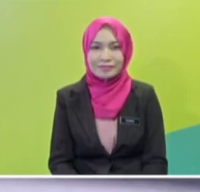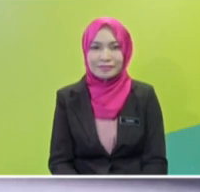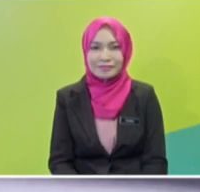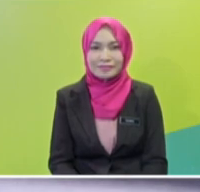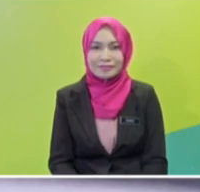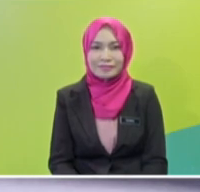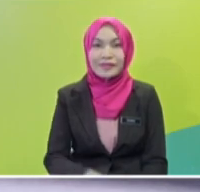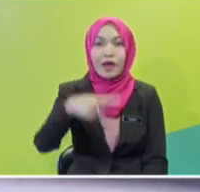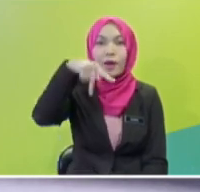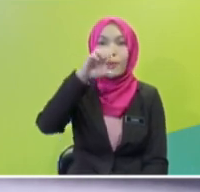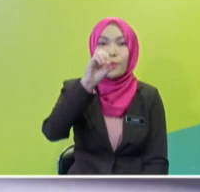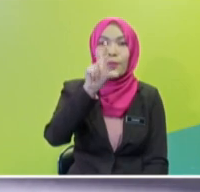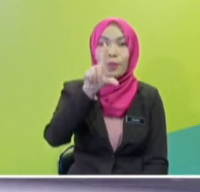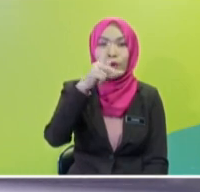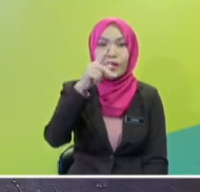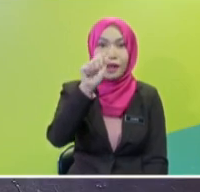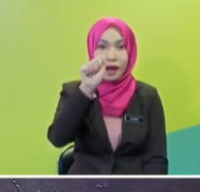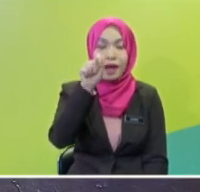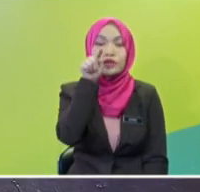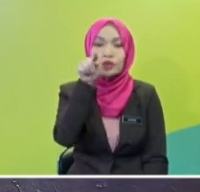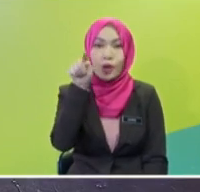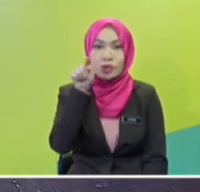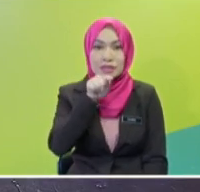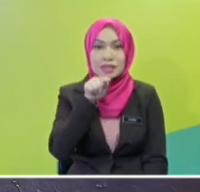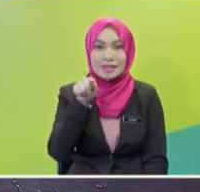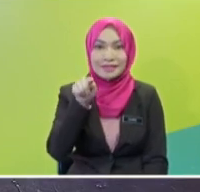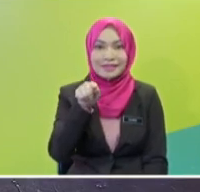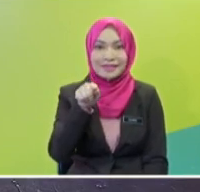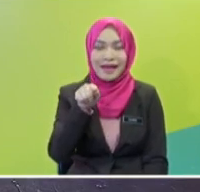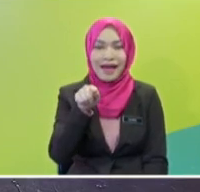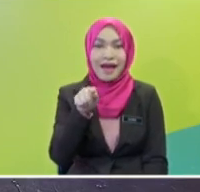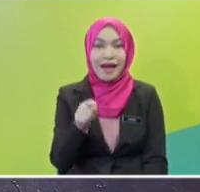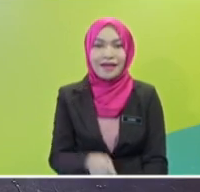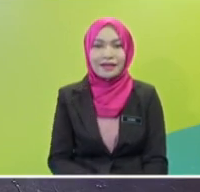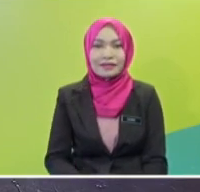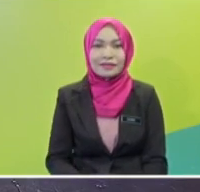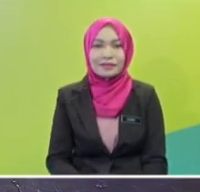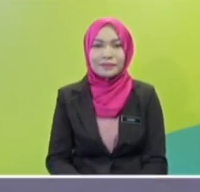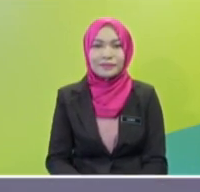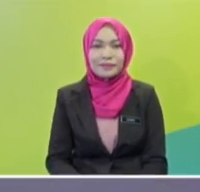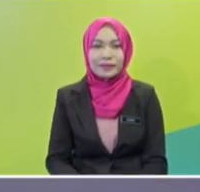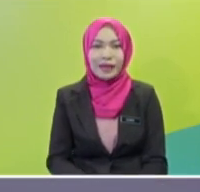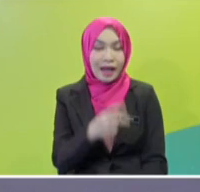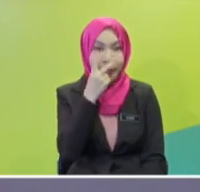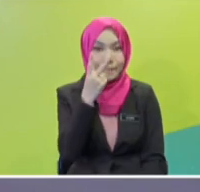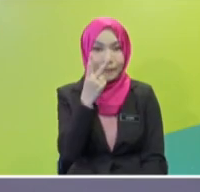a little lady bird. Yes. Or is it lady bug?